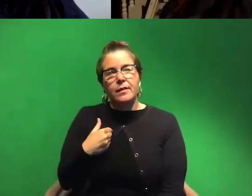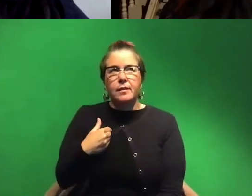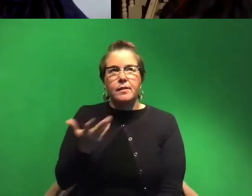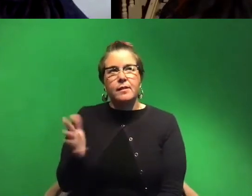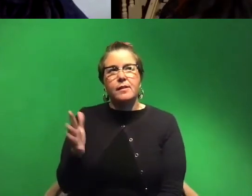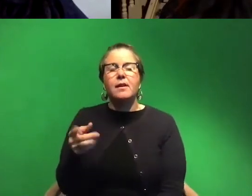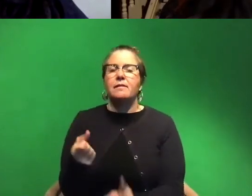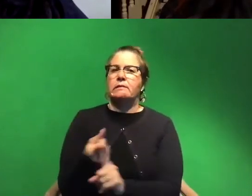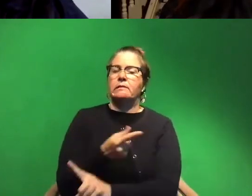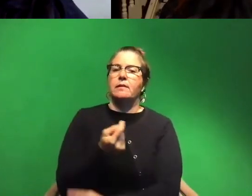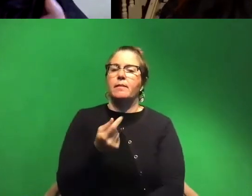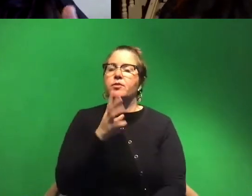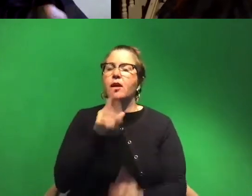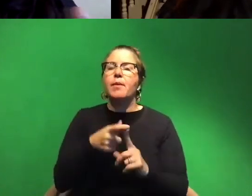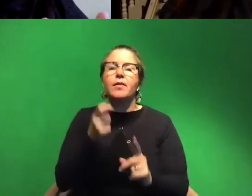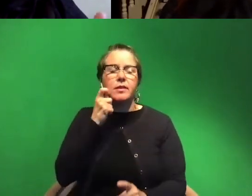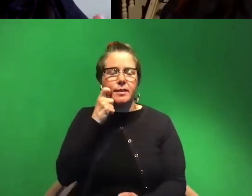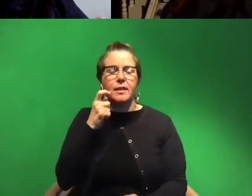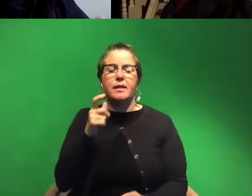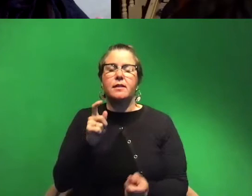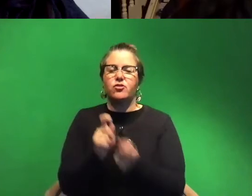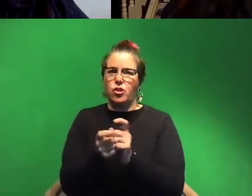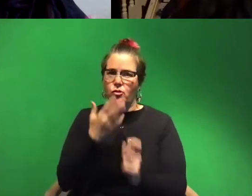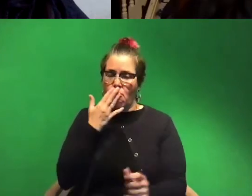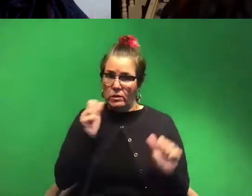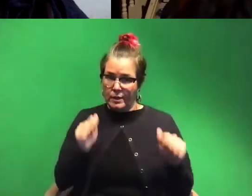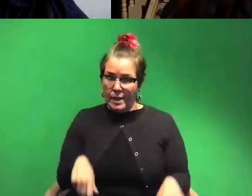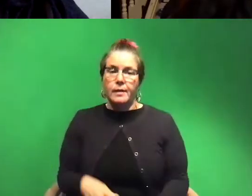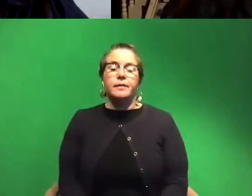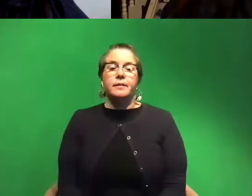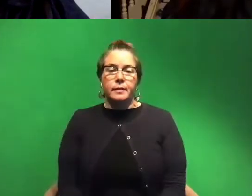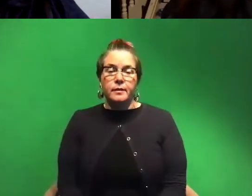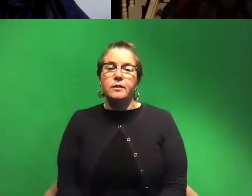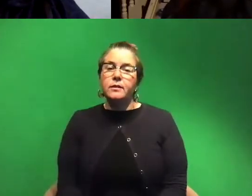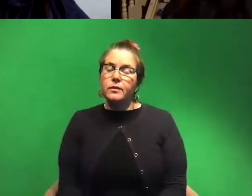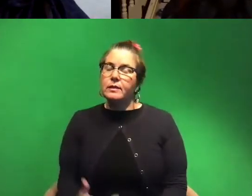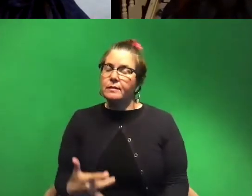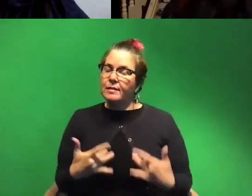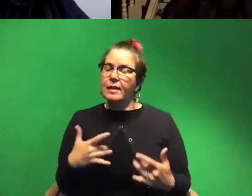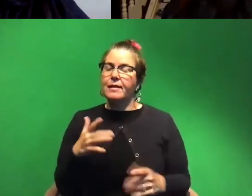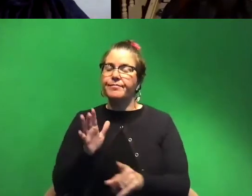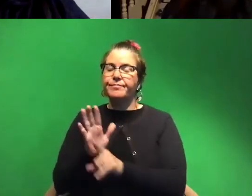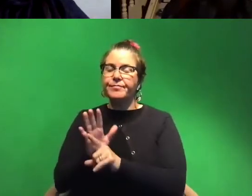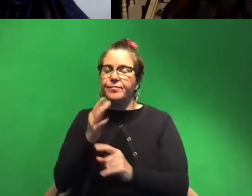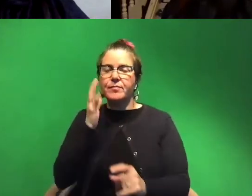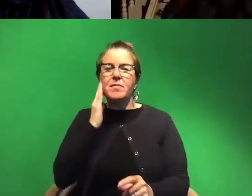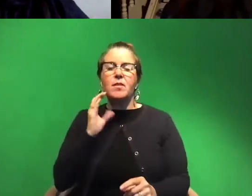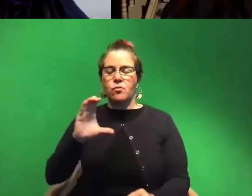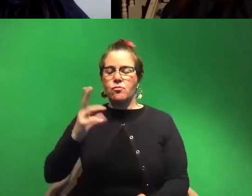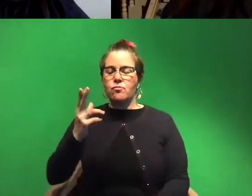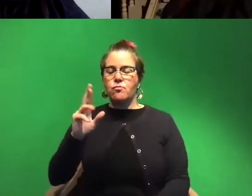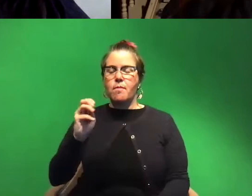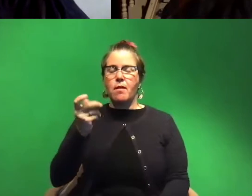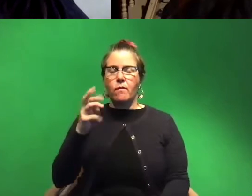a little, talk about their skin, their chromatophores let them change colors. They're really, really, really exciting. The chromatophores, they have more chromatophores per square